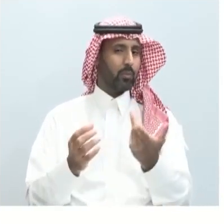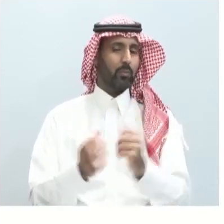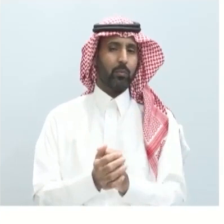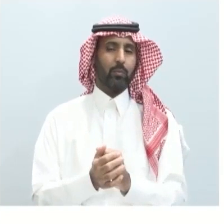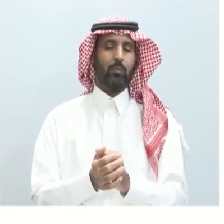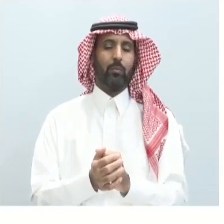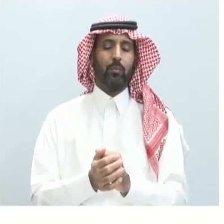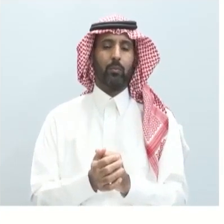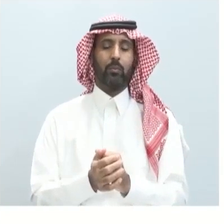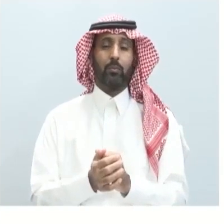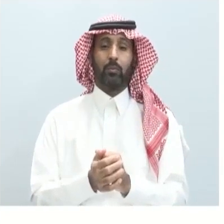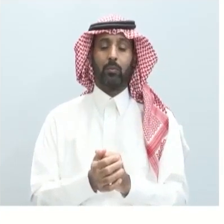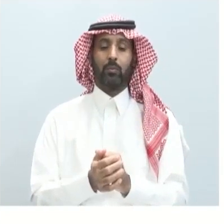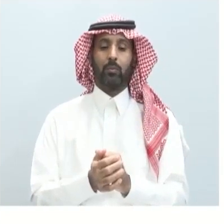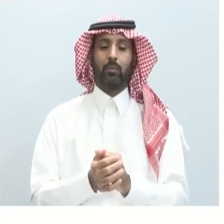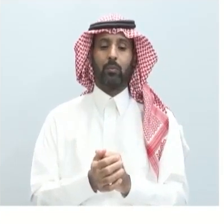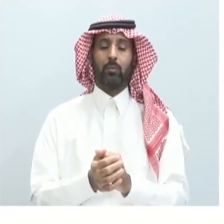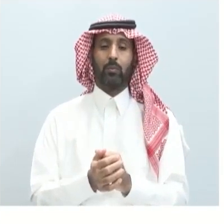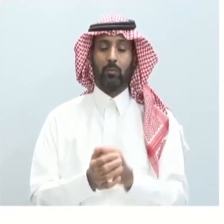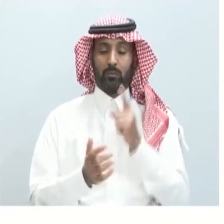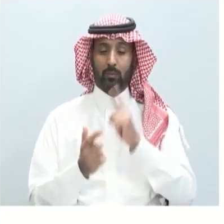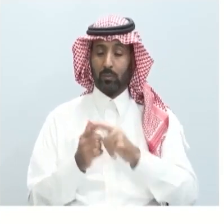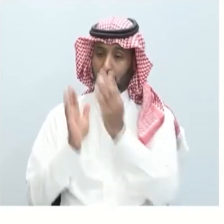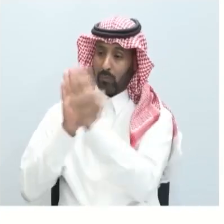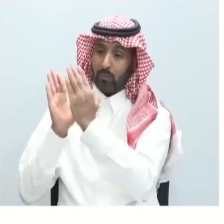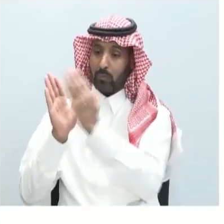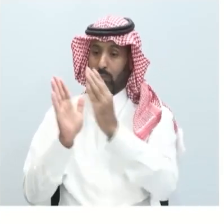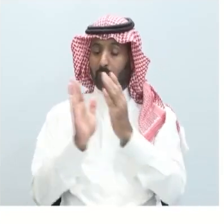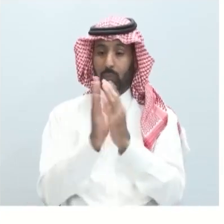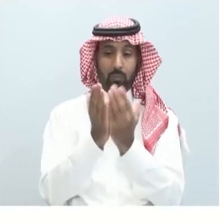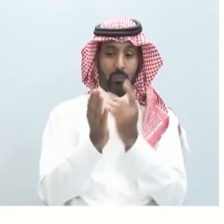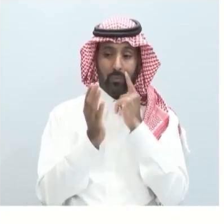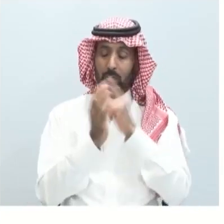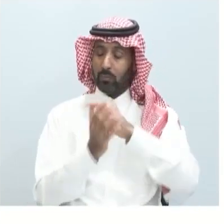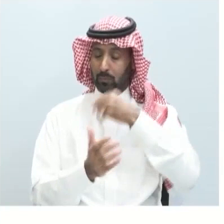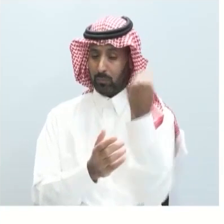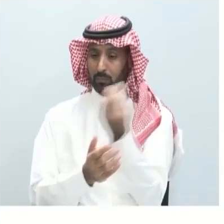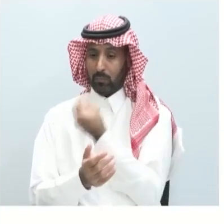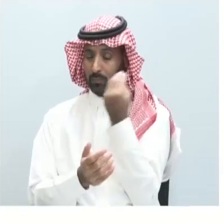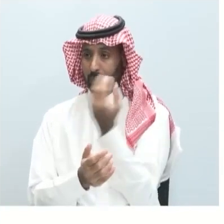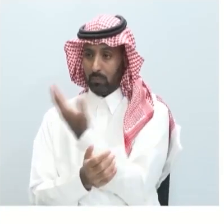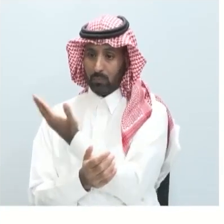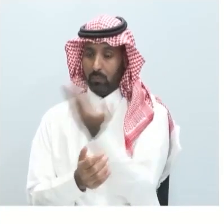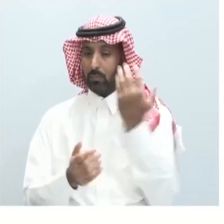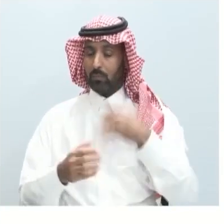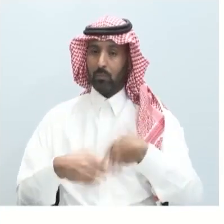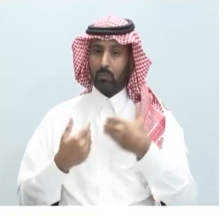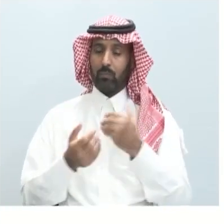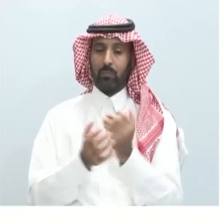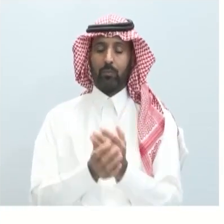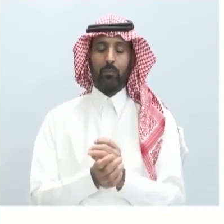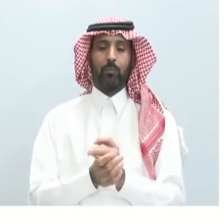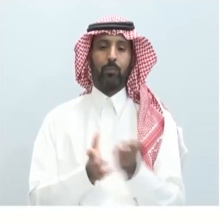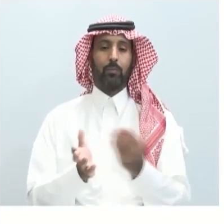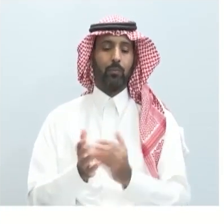So let's see the answer here. Yes, libraries, galleries, museums, and different types of events and